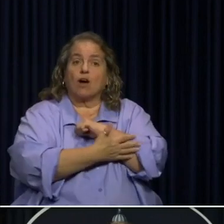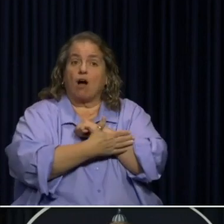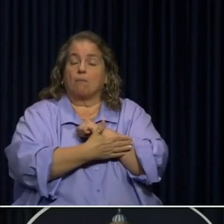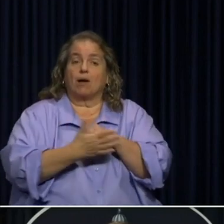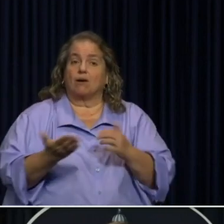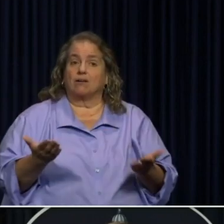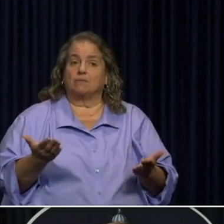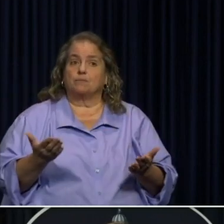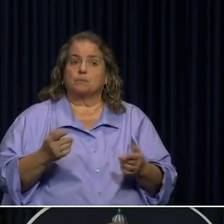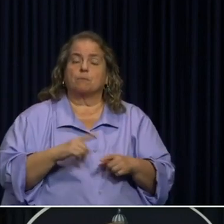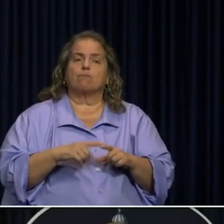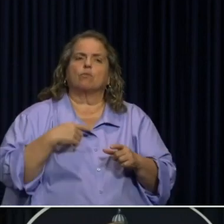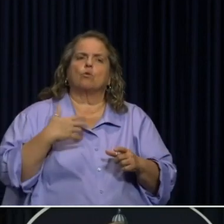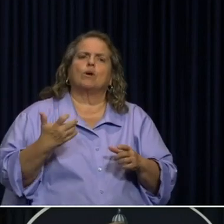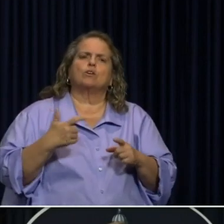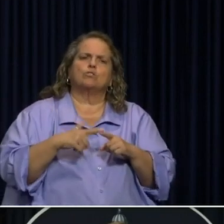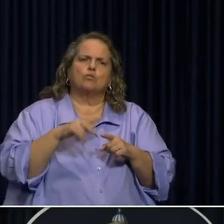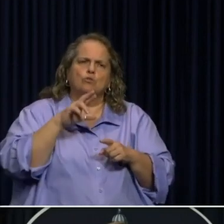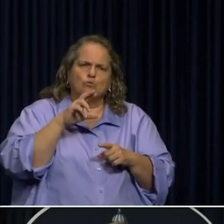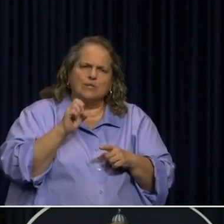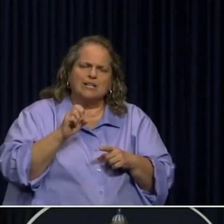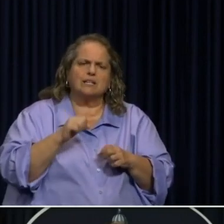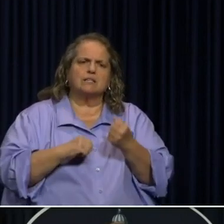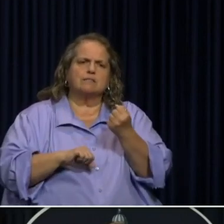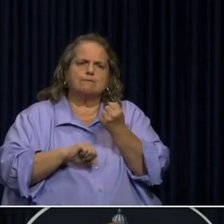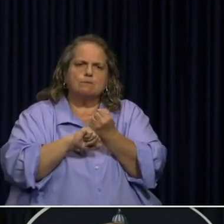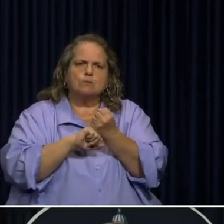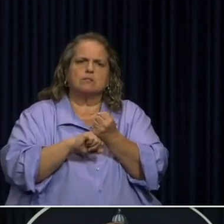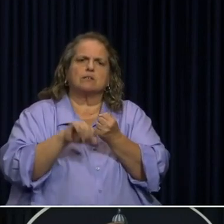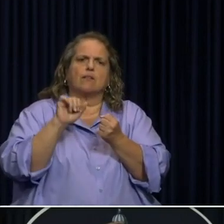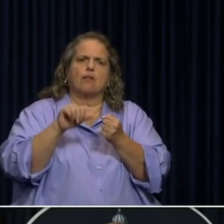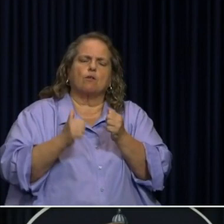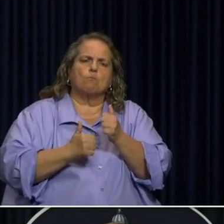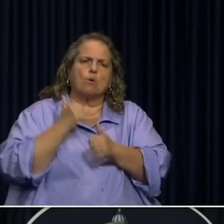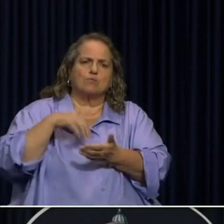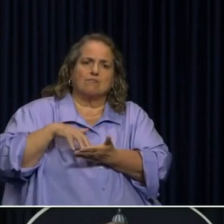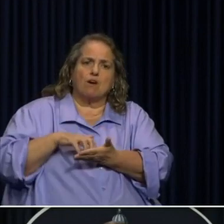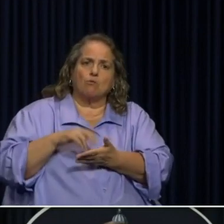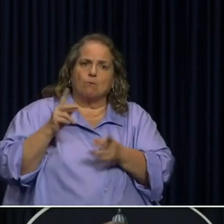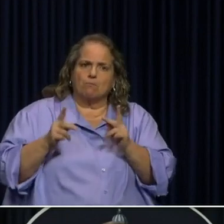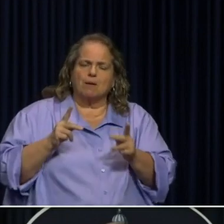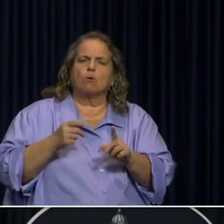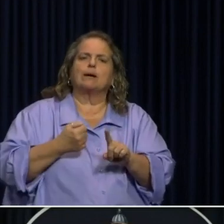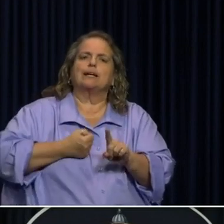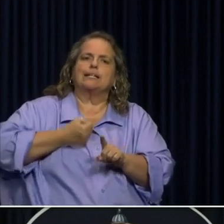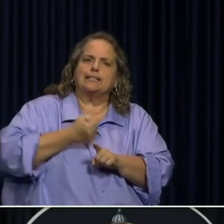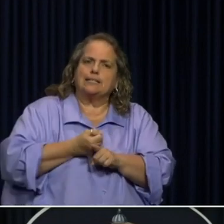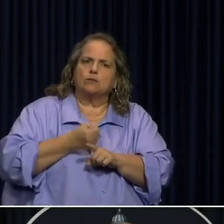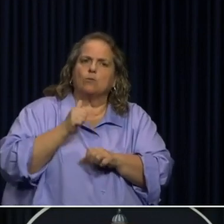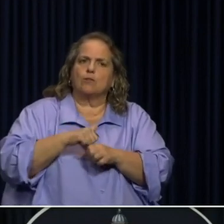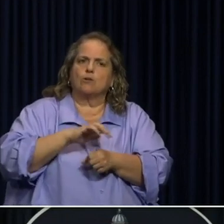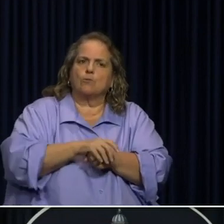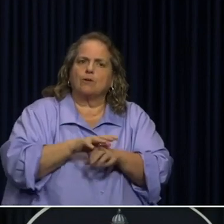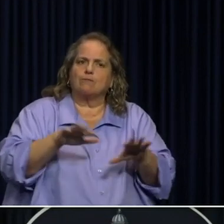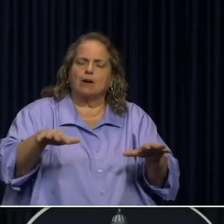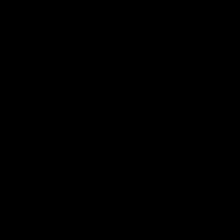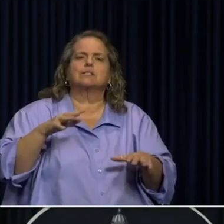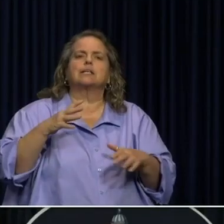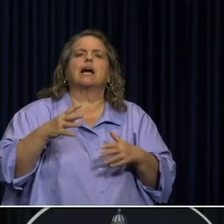reinforcing that the most vulnerable are hit by this, and let's make sure that we are